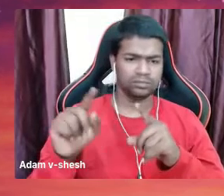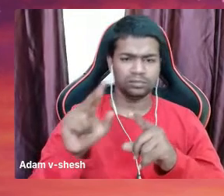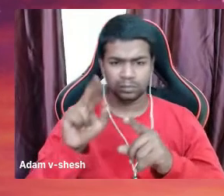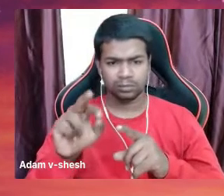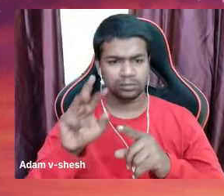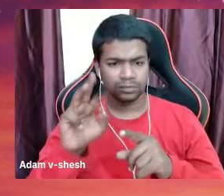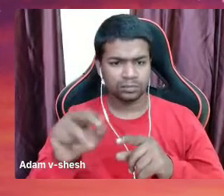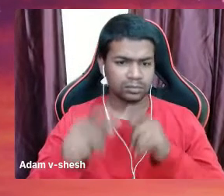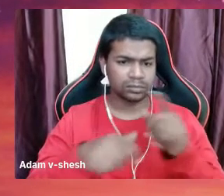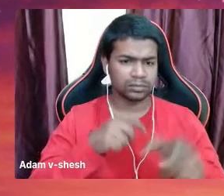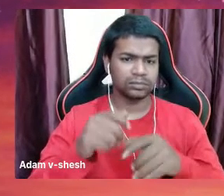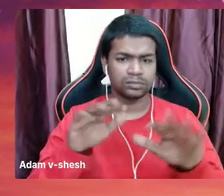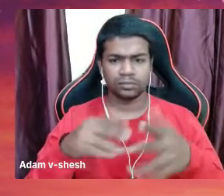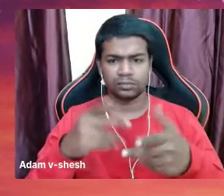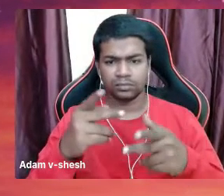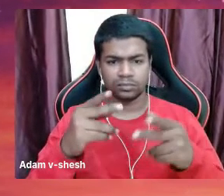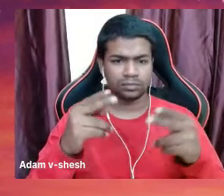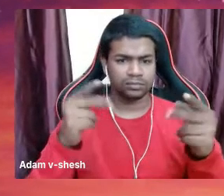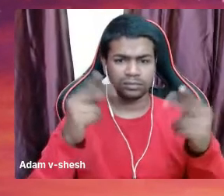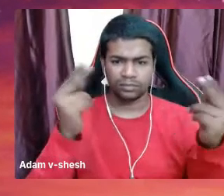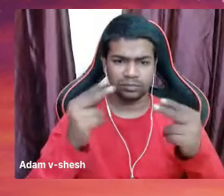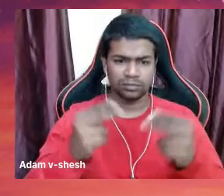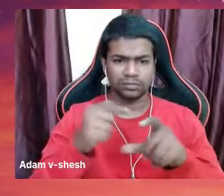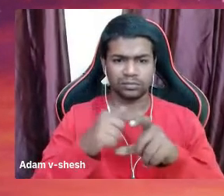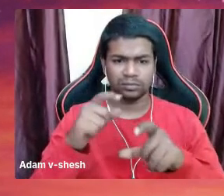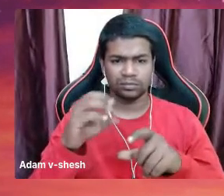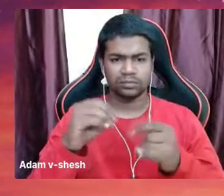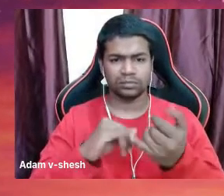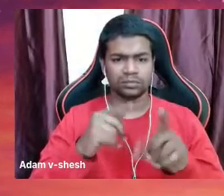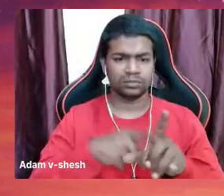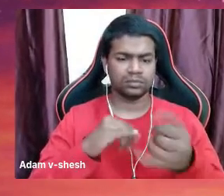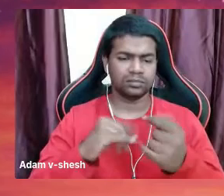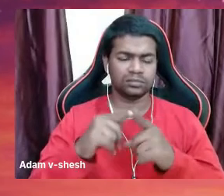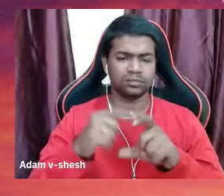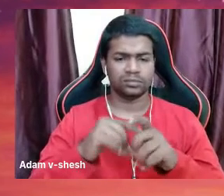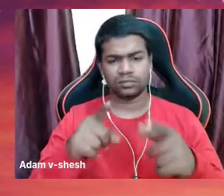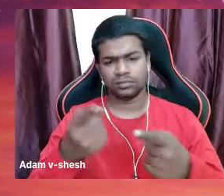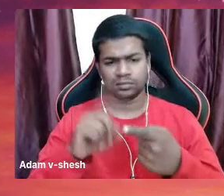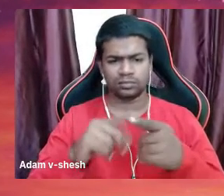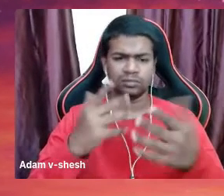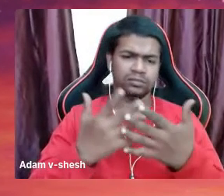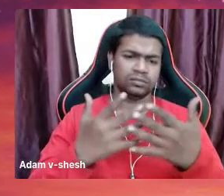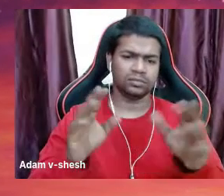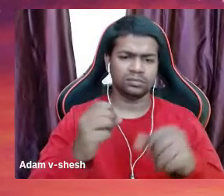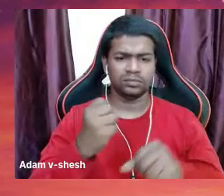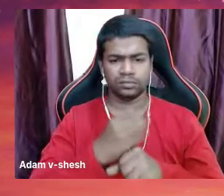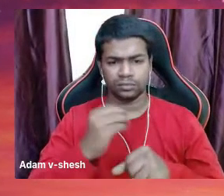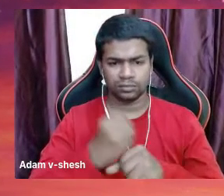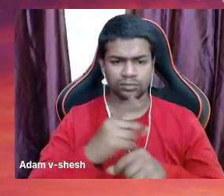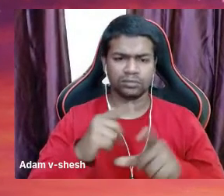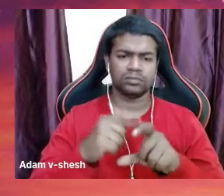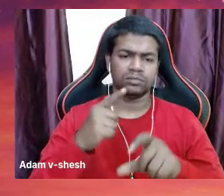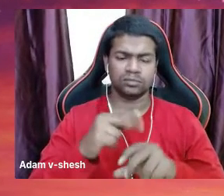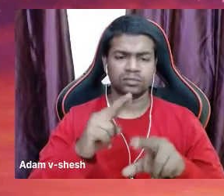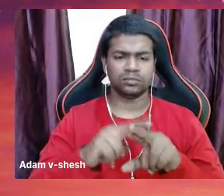that sort of shape the rest of the ecosystem that's taking a cue from them. That happens everywhere in the world. The Googles and the Facebooks and the Microsofts and